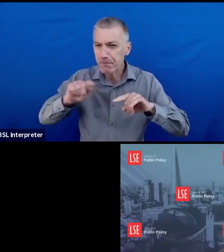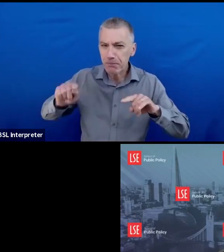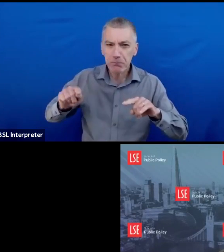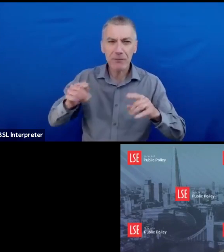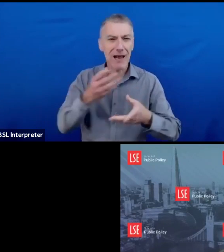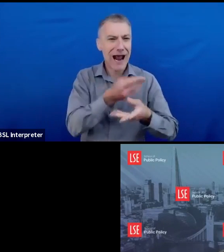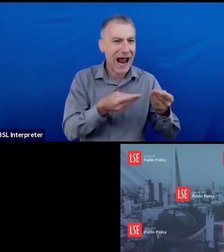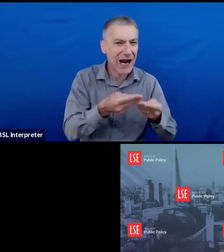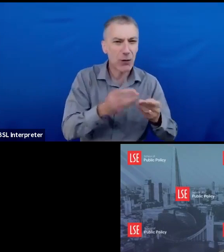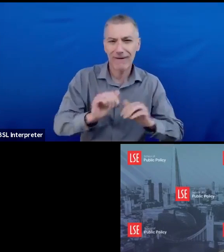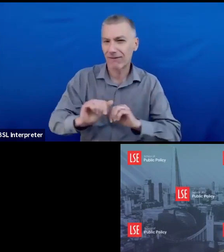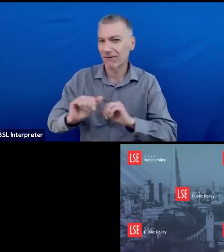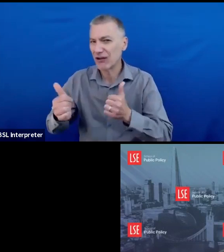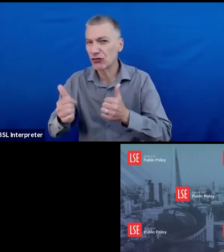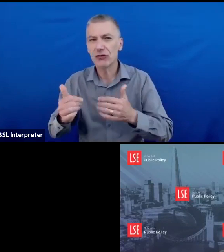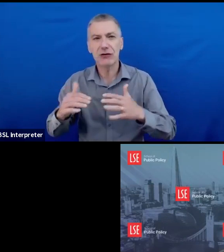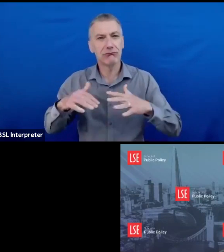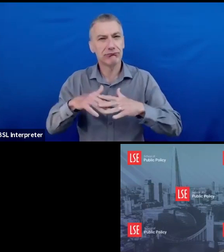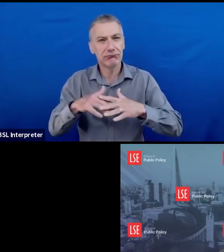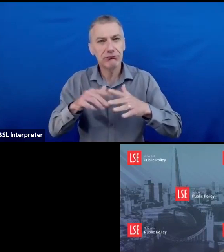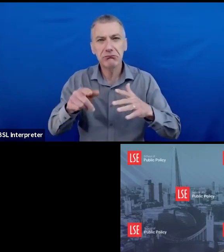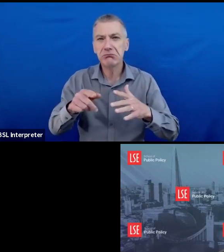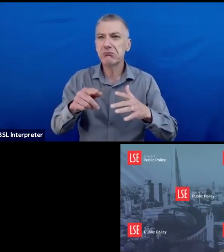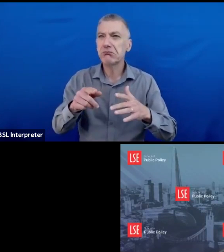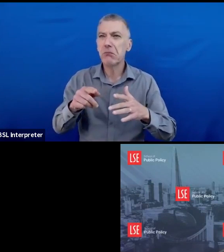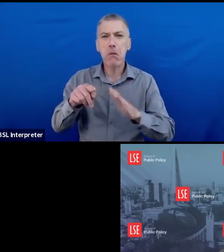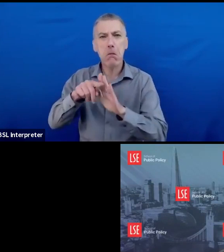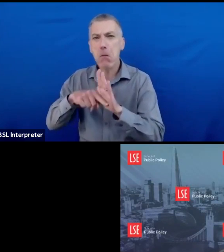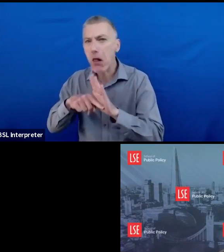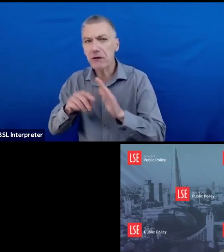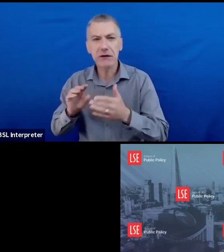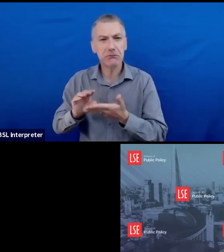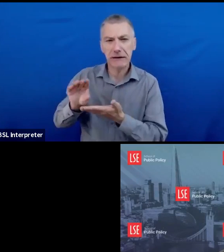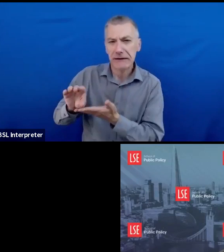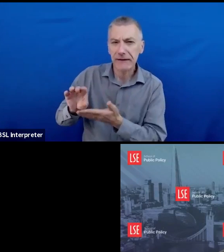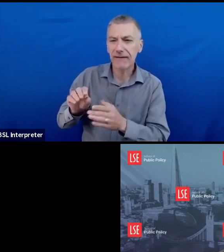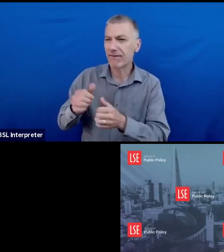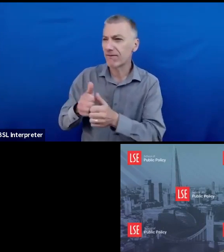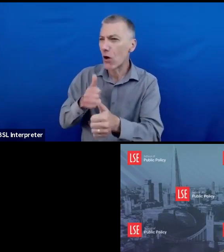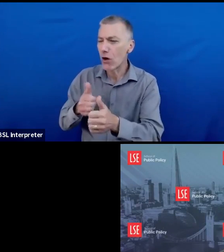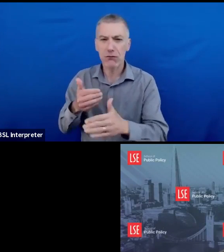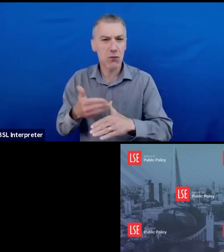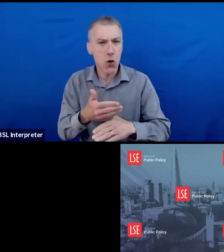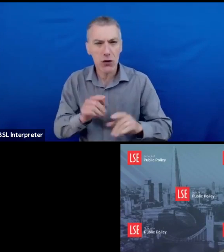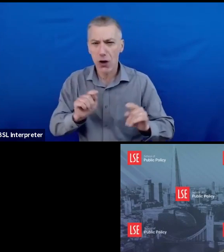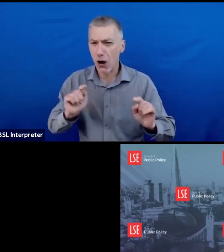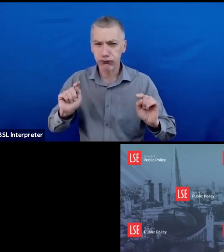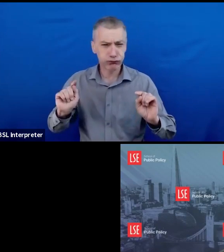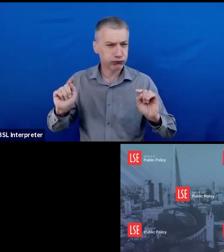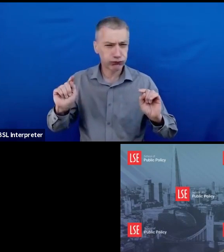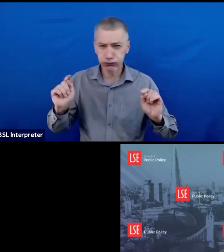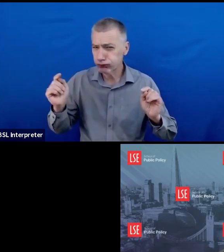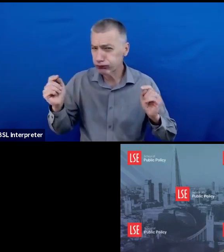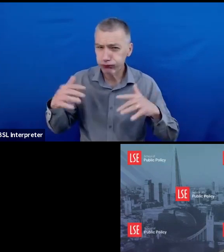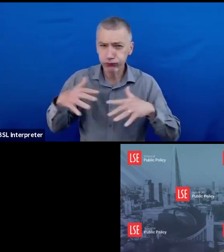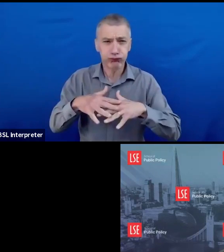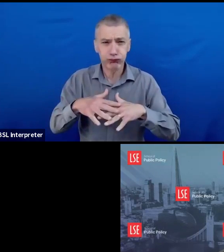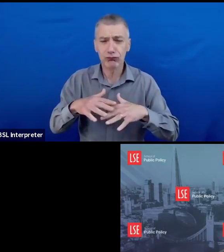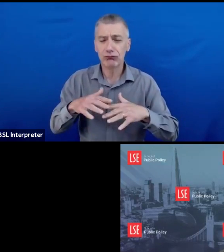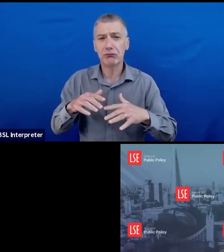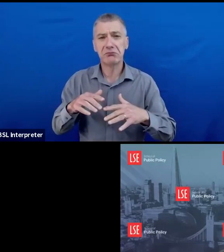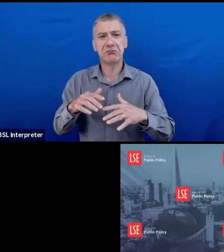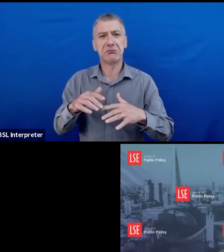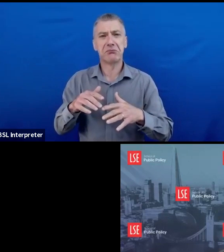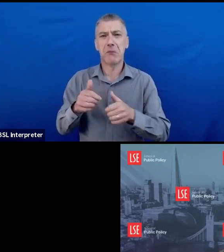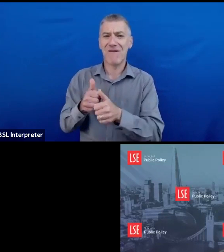and efficiency, between these policies and the incentives for firms and workers, the size of firms,